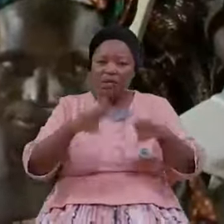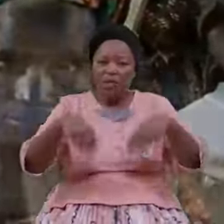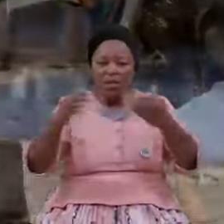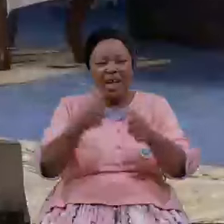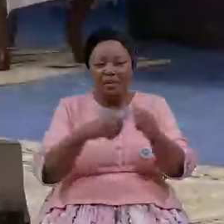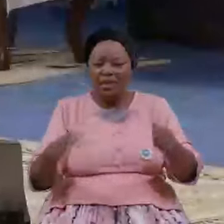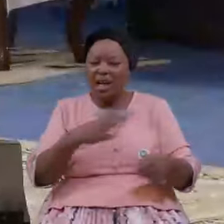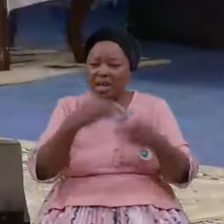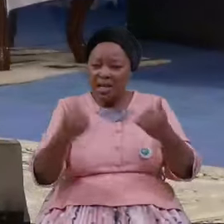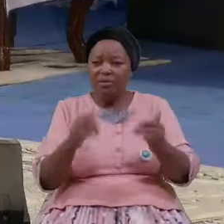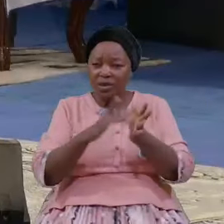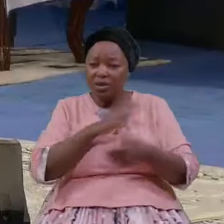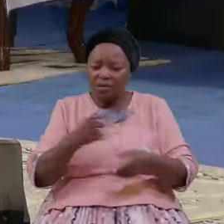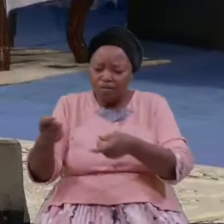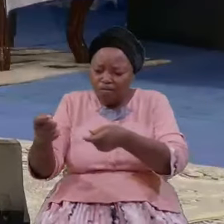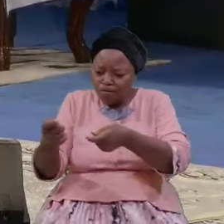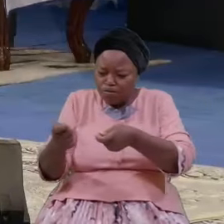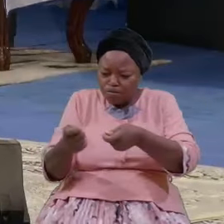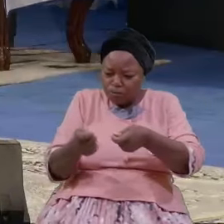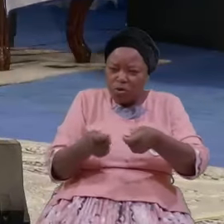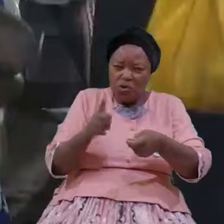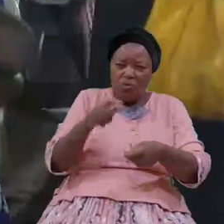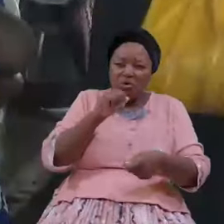you. You will not be a goat.